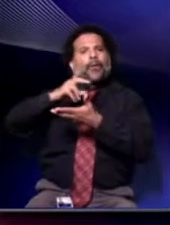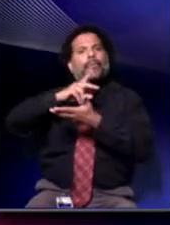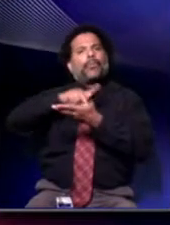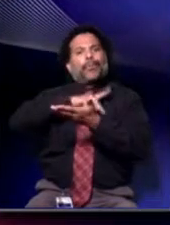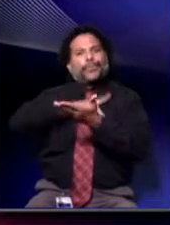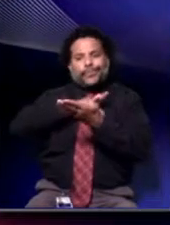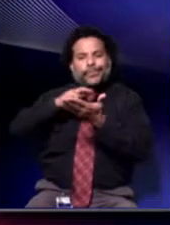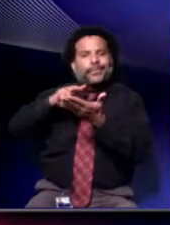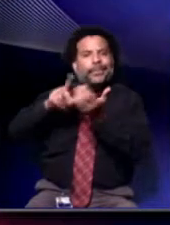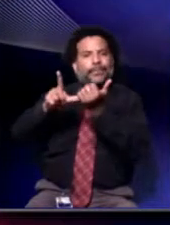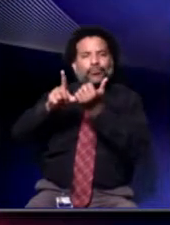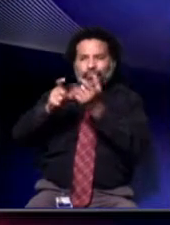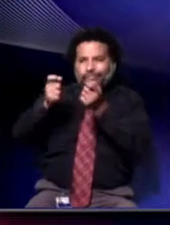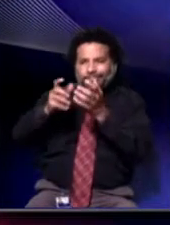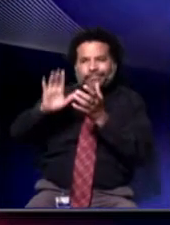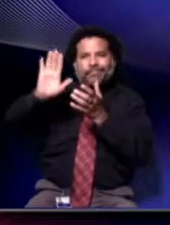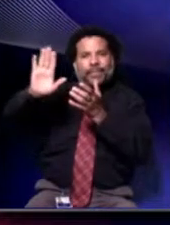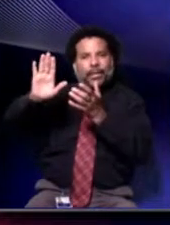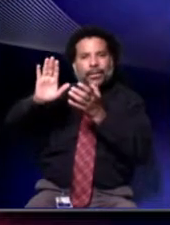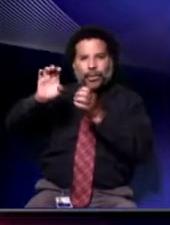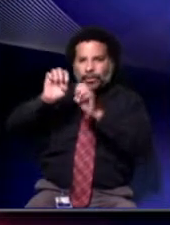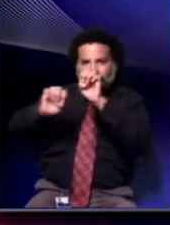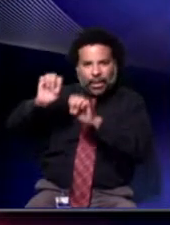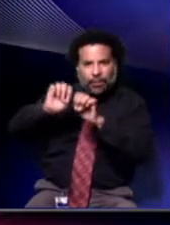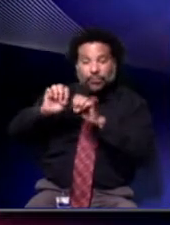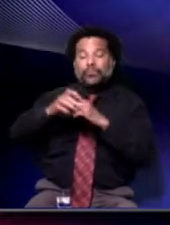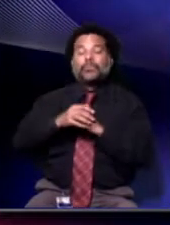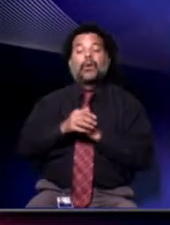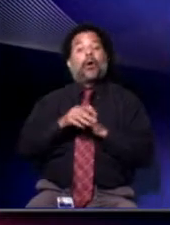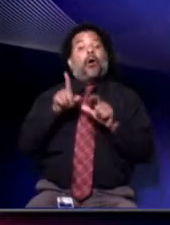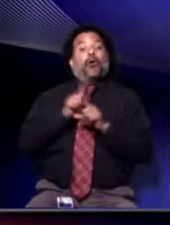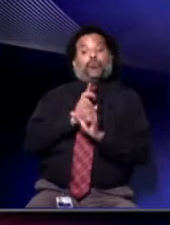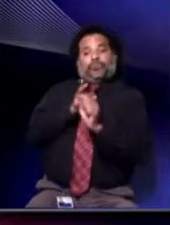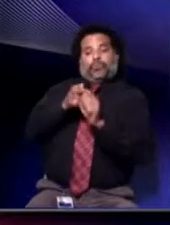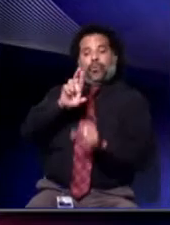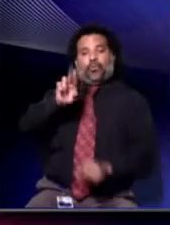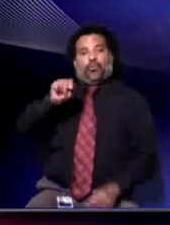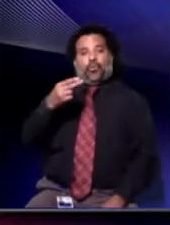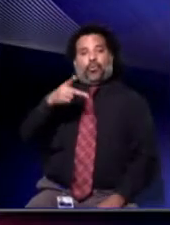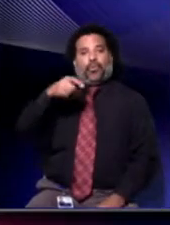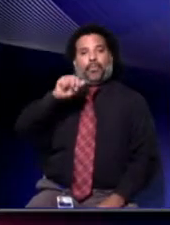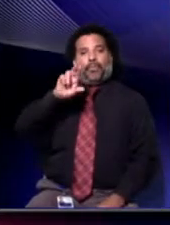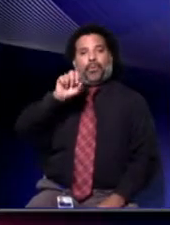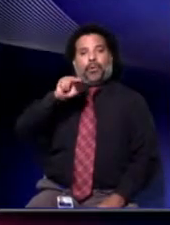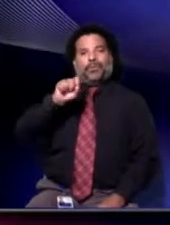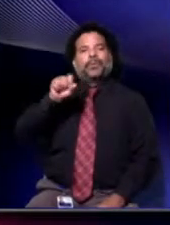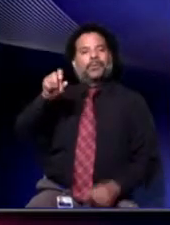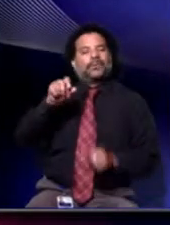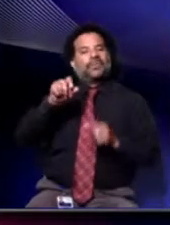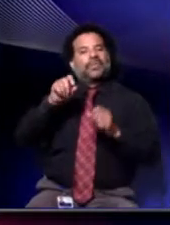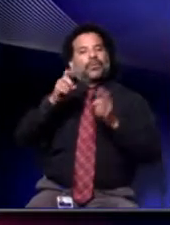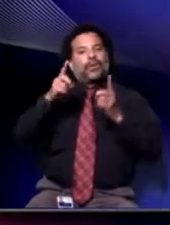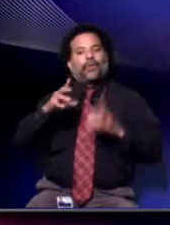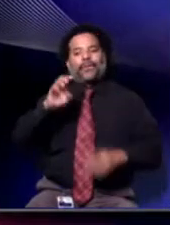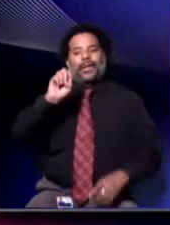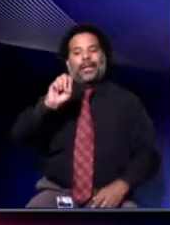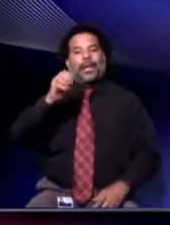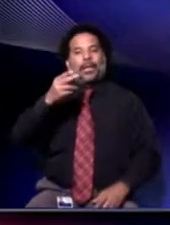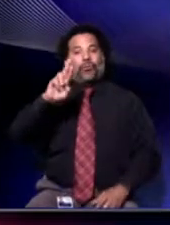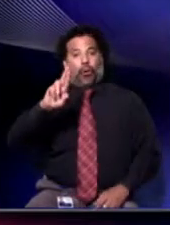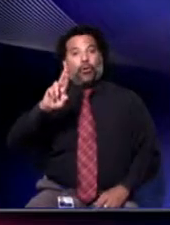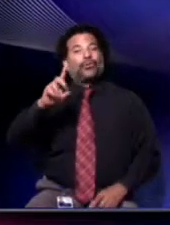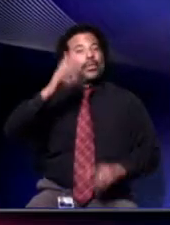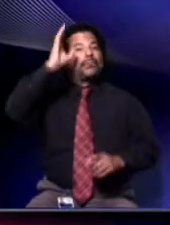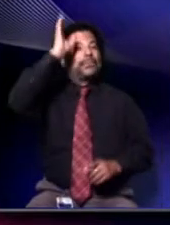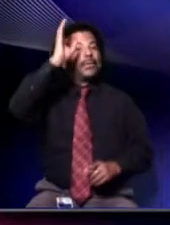for their evaluations. But I also sat in on Ruth Parsons, Director of EHR. She presented to NASA,